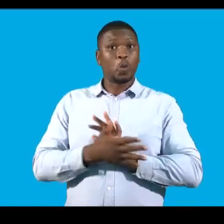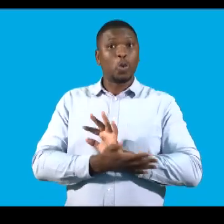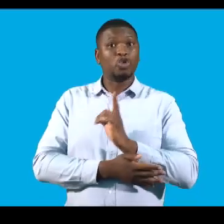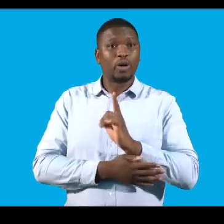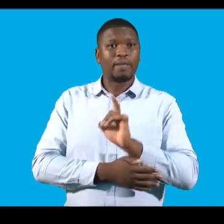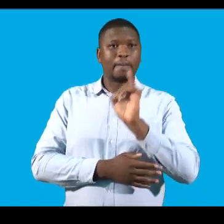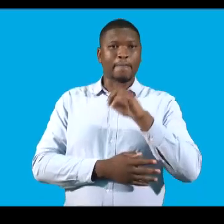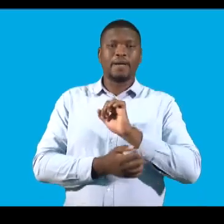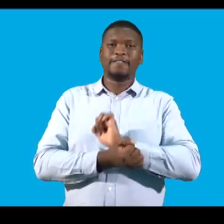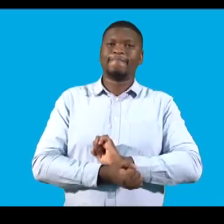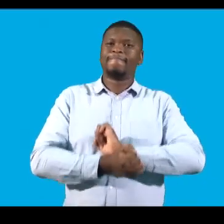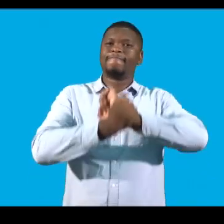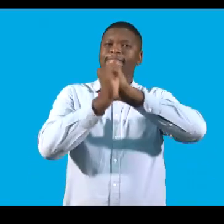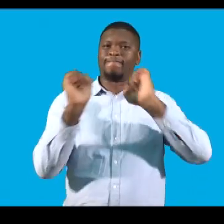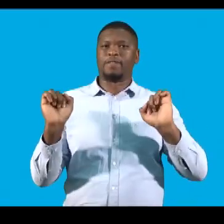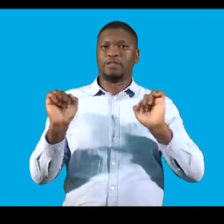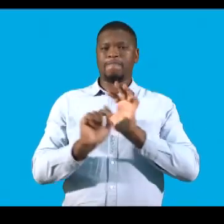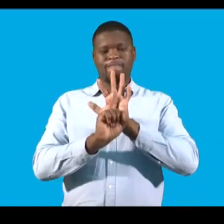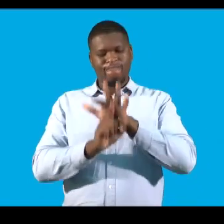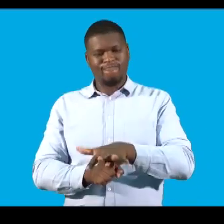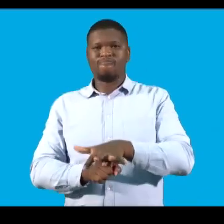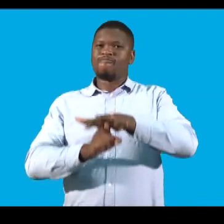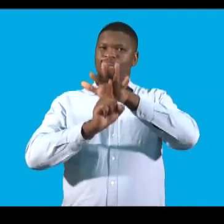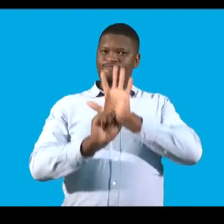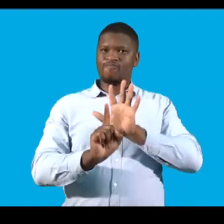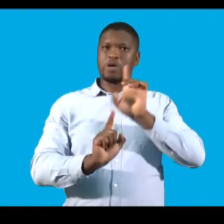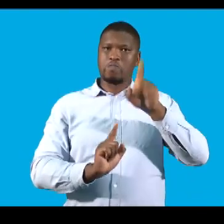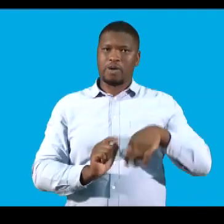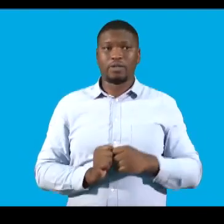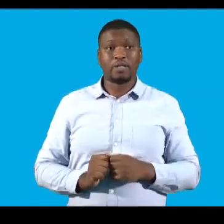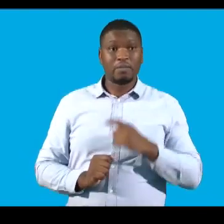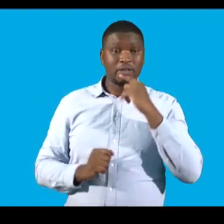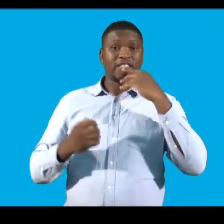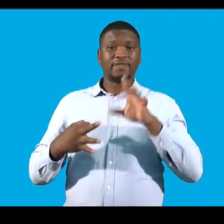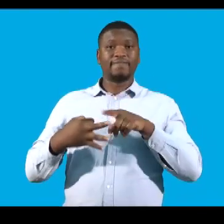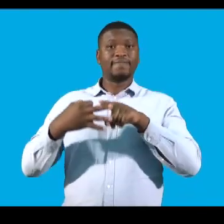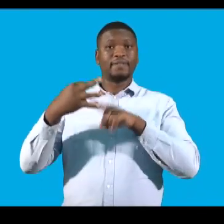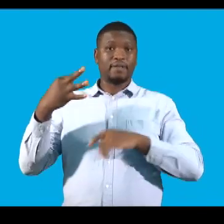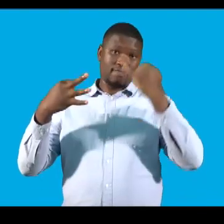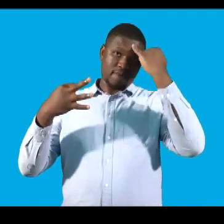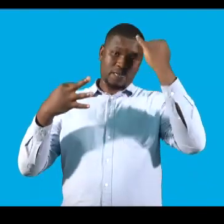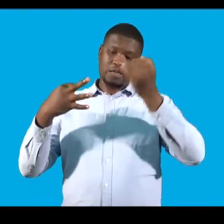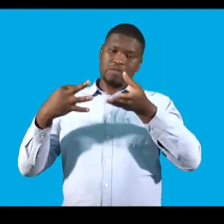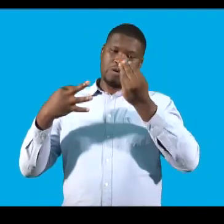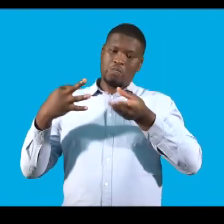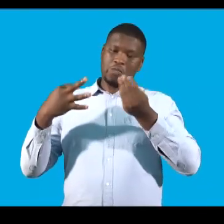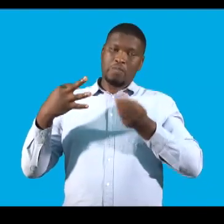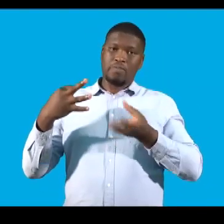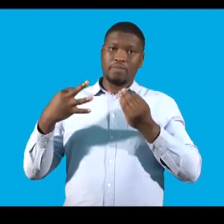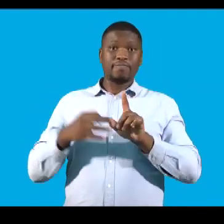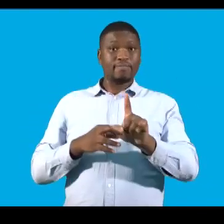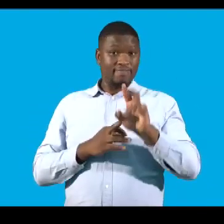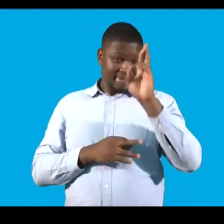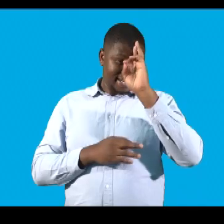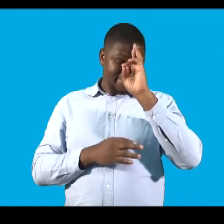obviously was to be free of oppression. So here we've got the 3 ideas. But remember,